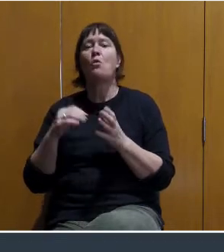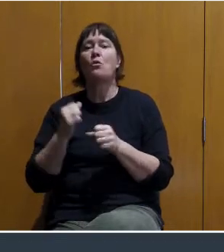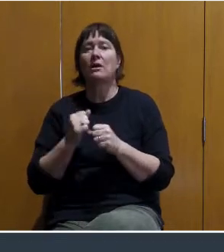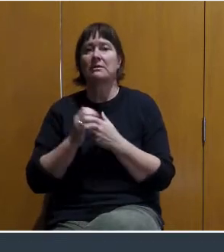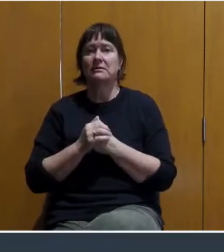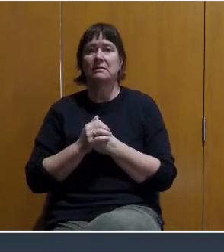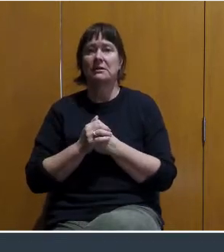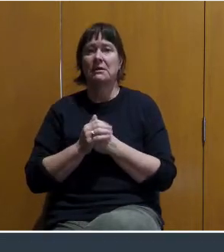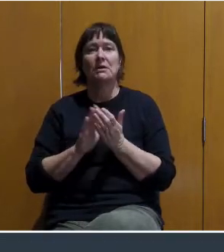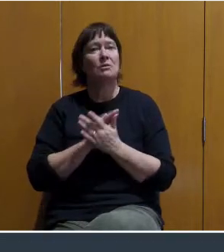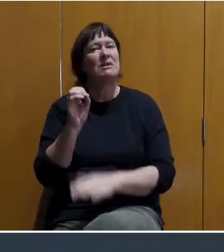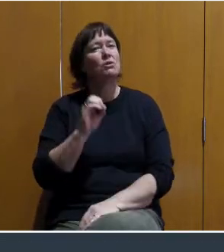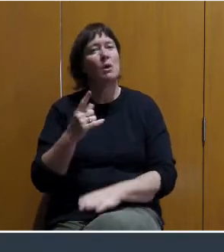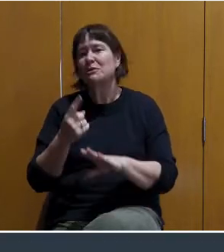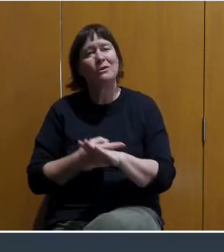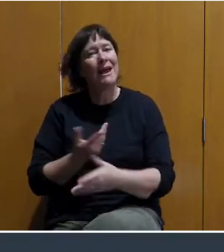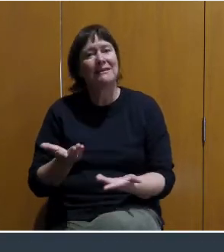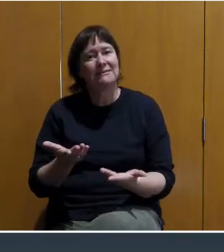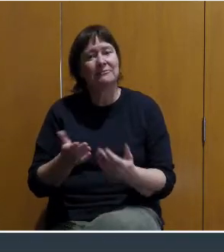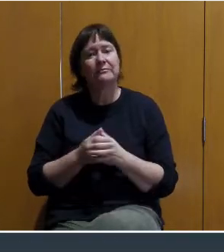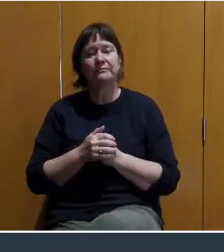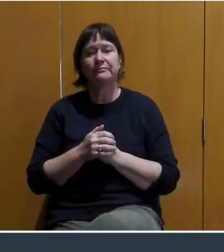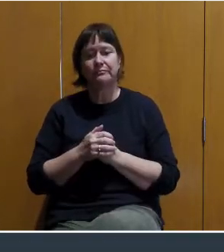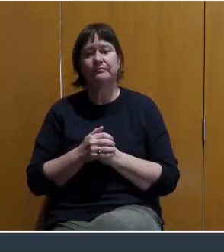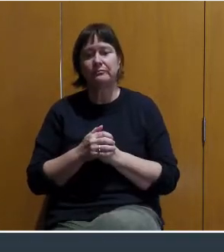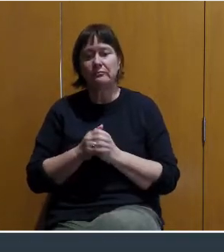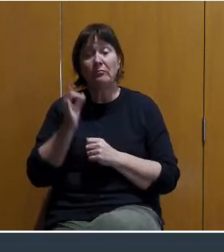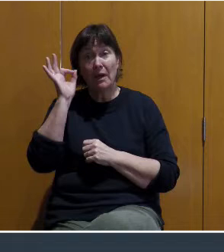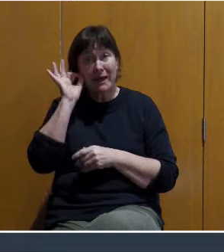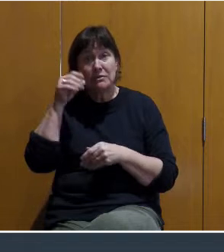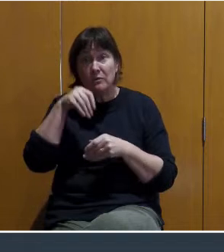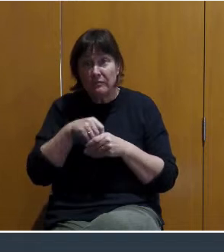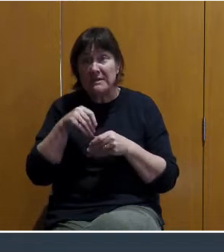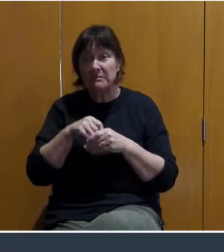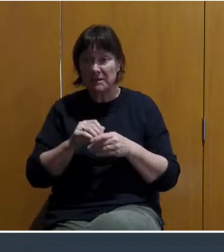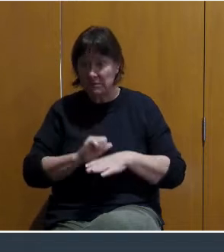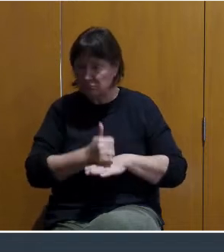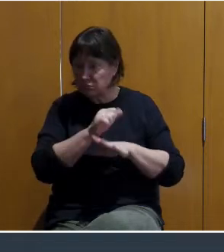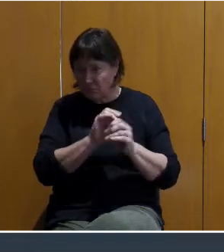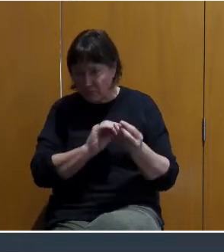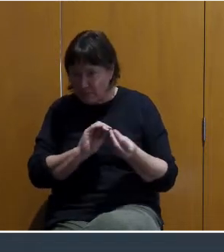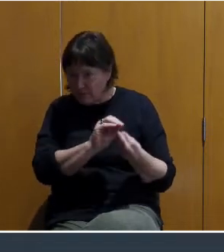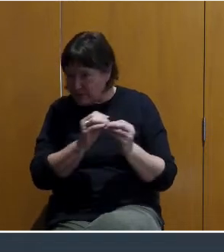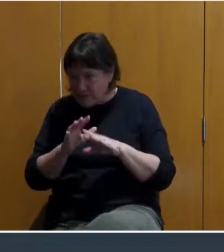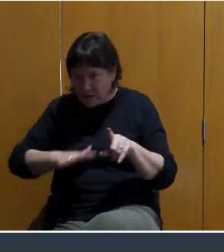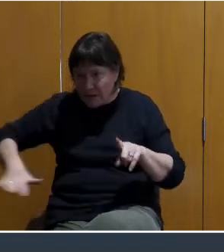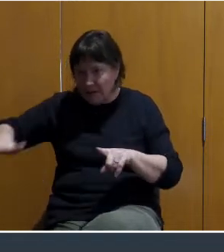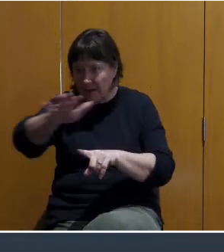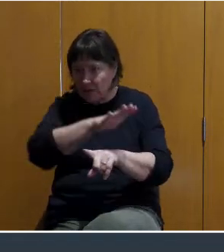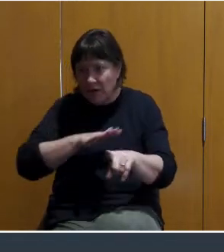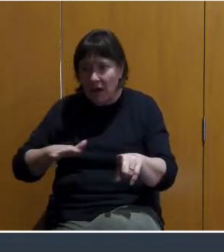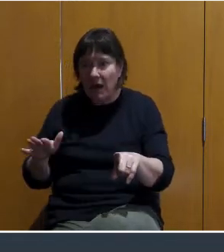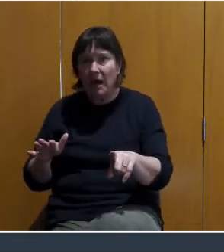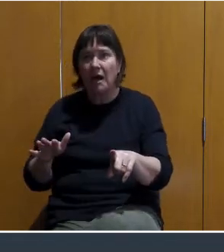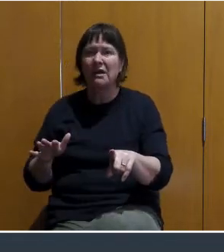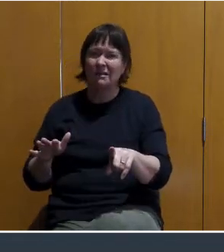October is far too late. And with all the investment the council has put down in that area with the fence, it would be a